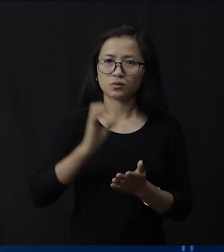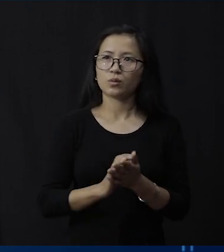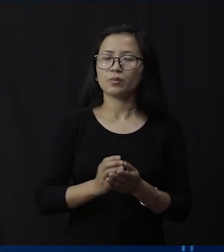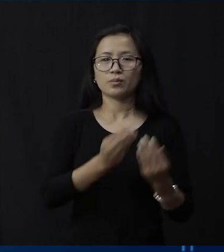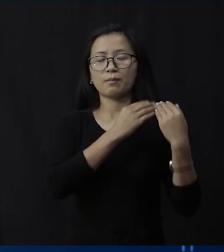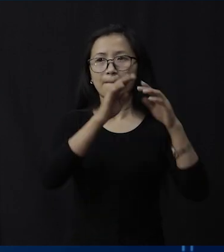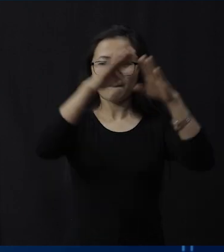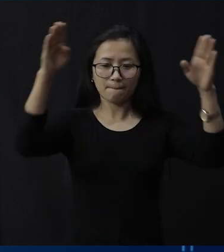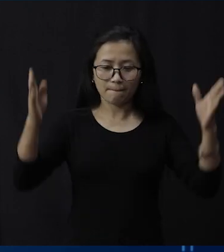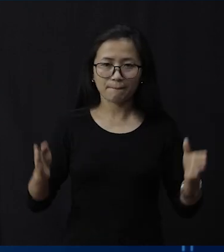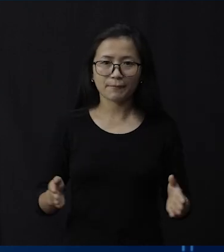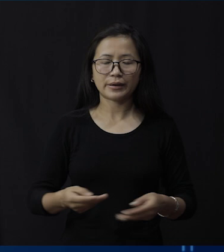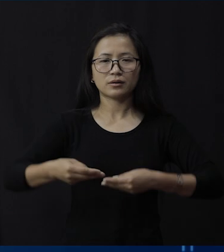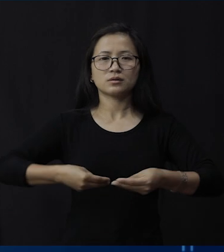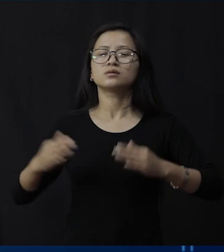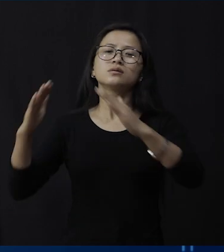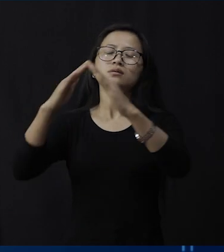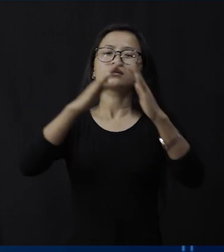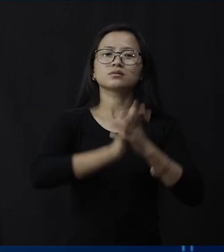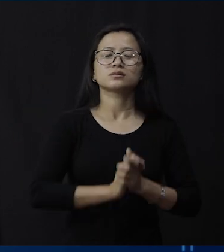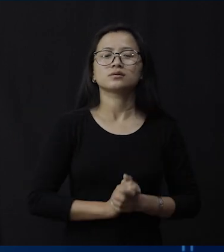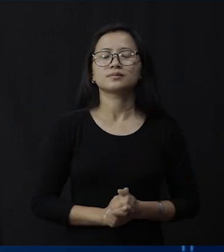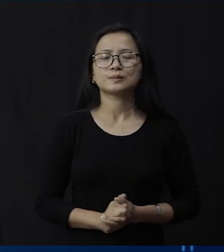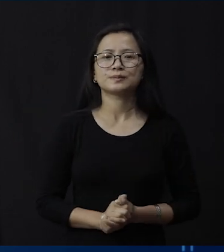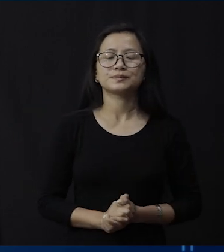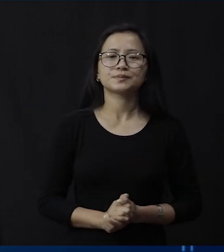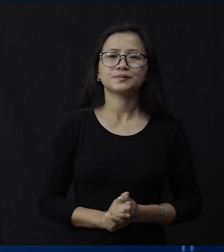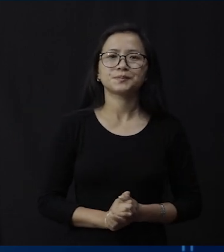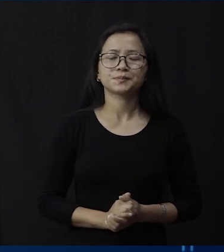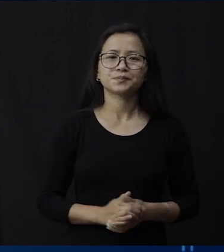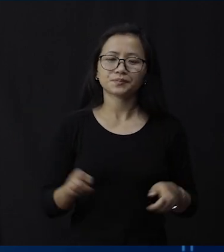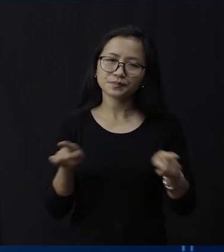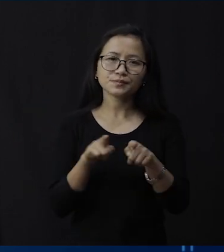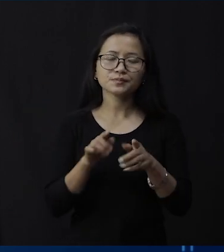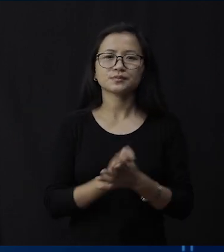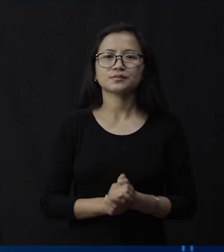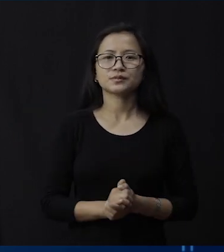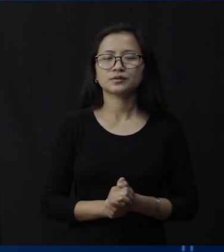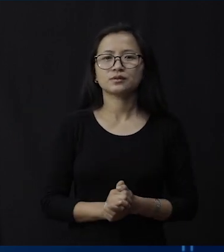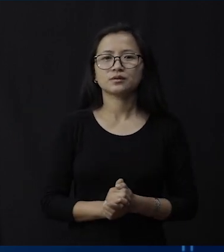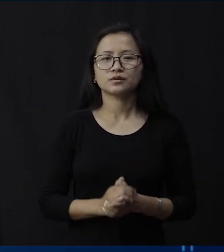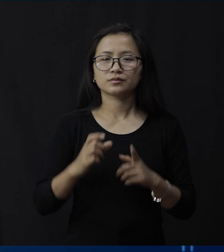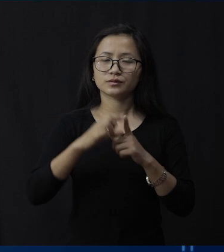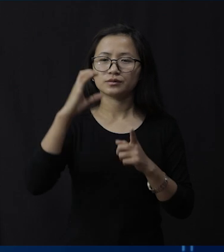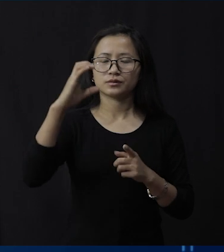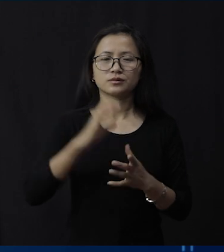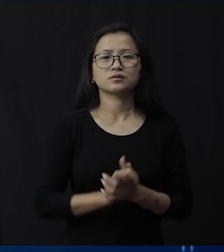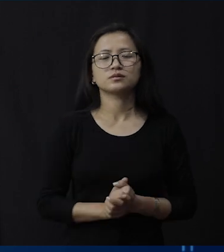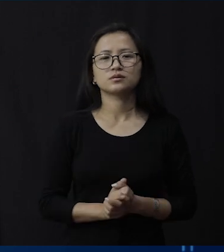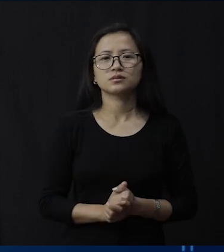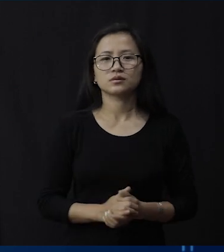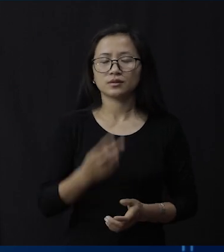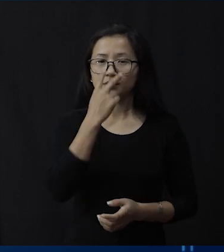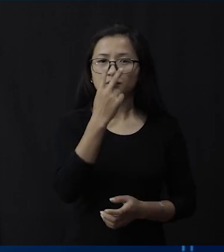to pay taxes to their boss, okay? So likewise, the DC, okay, the district commissioner,